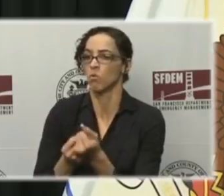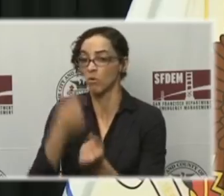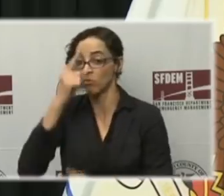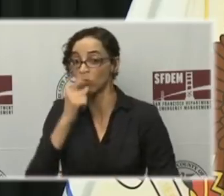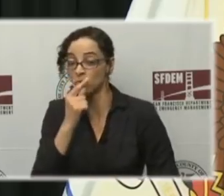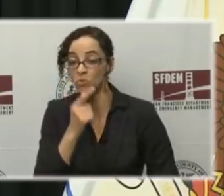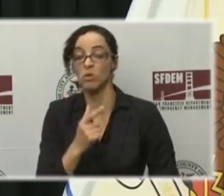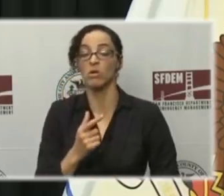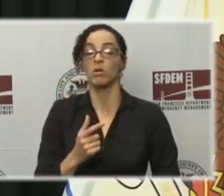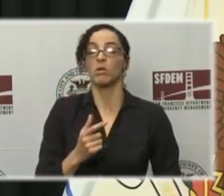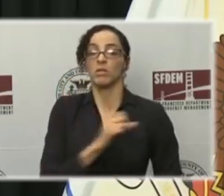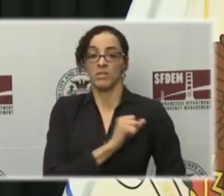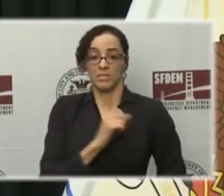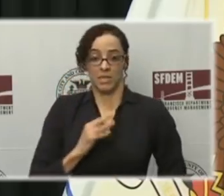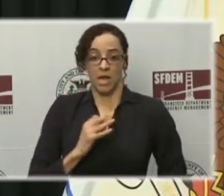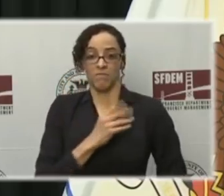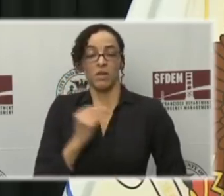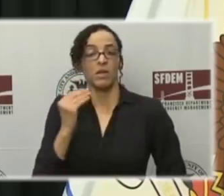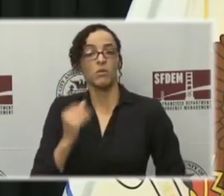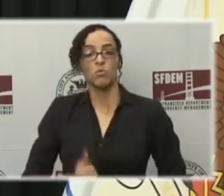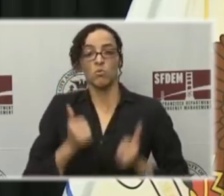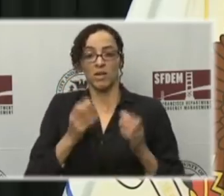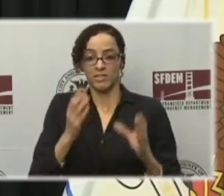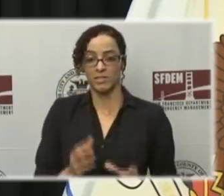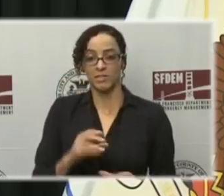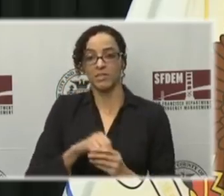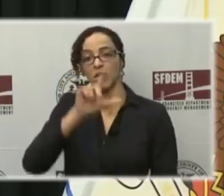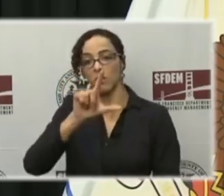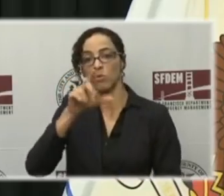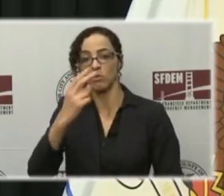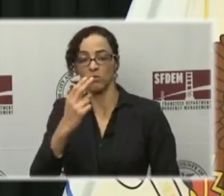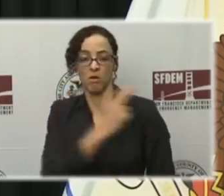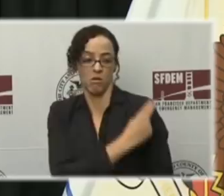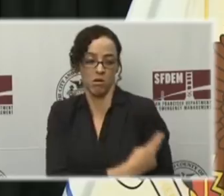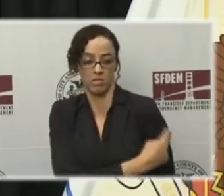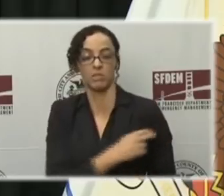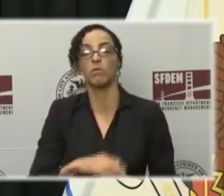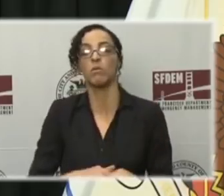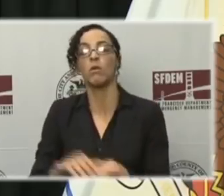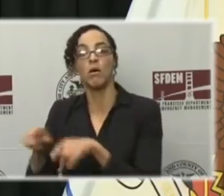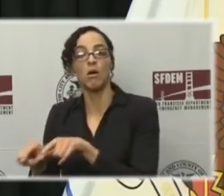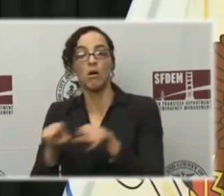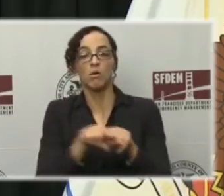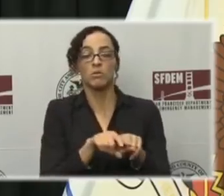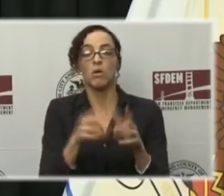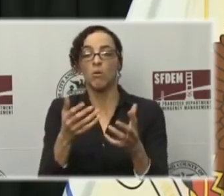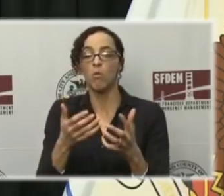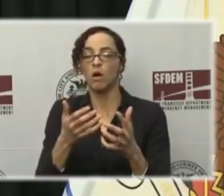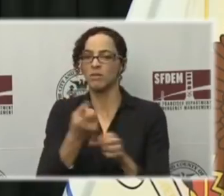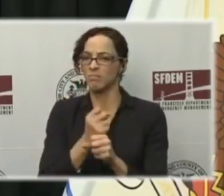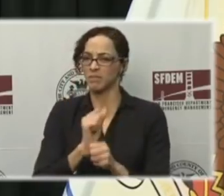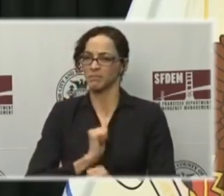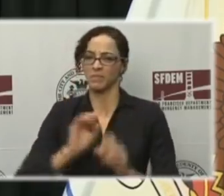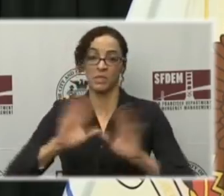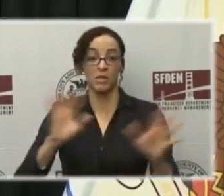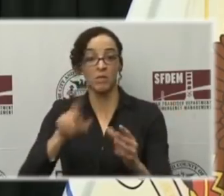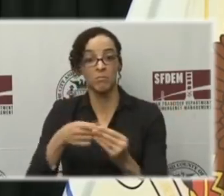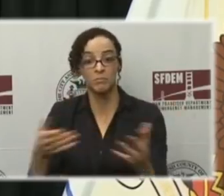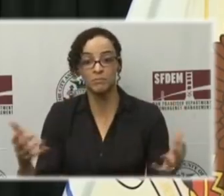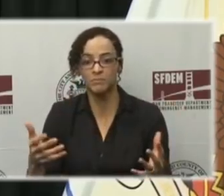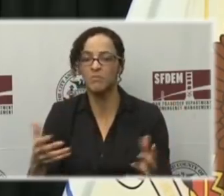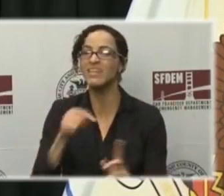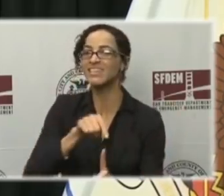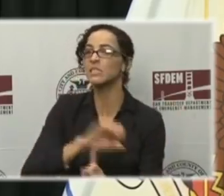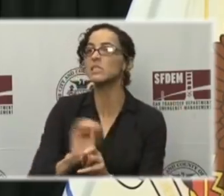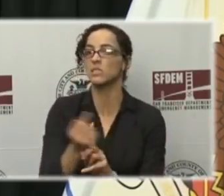Honda Hospital. I also want to be clear that the situation will